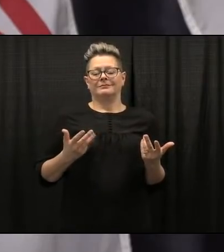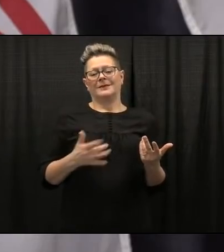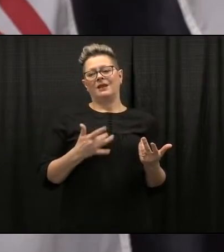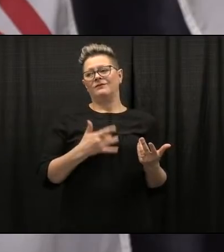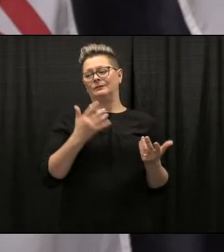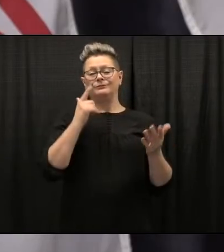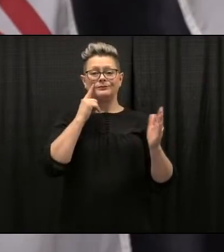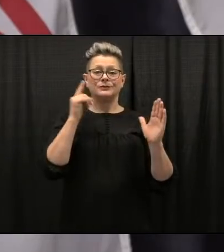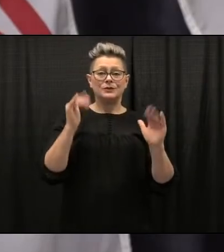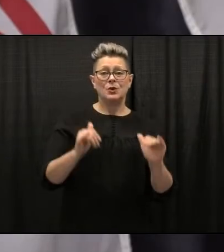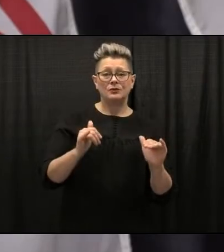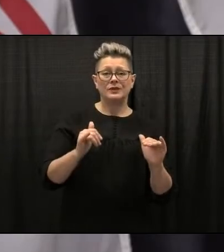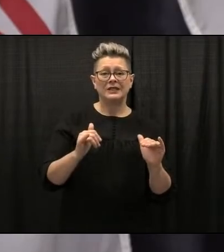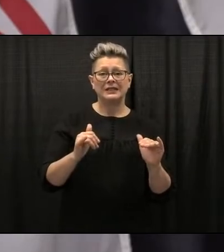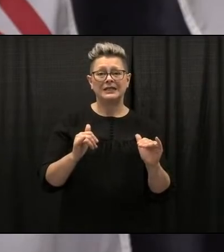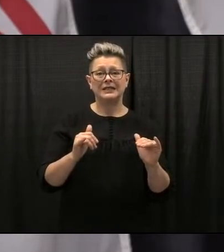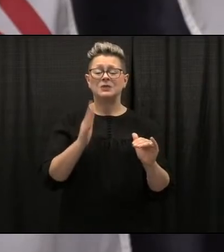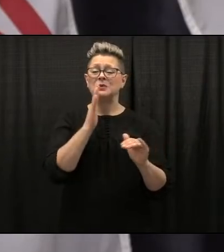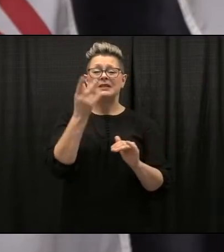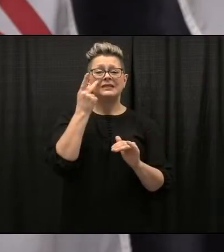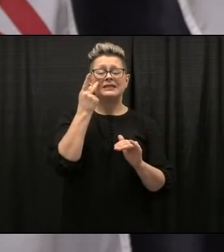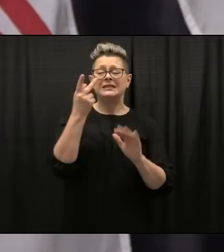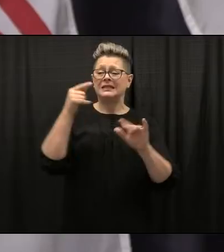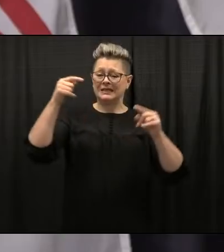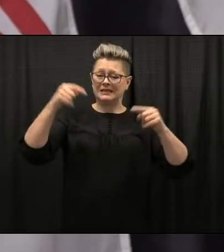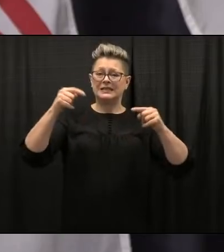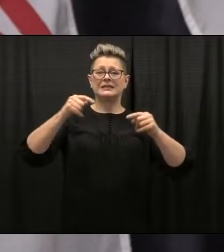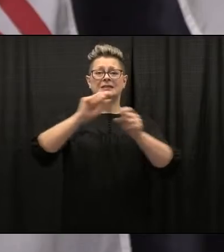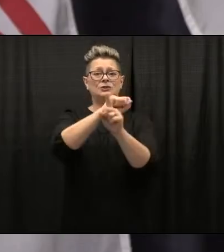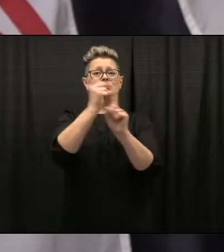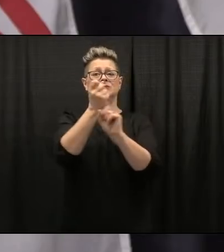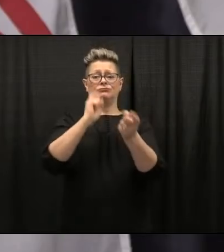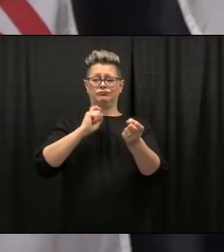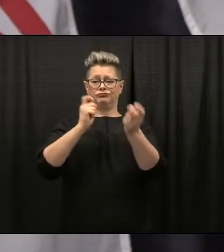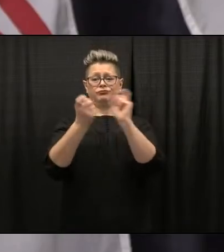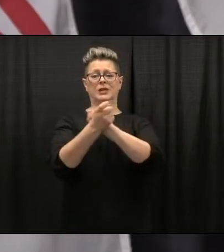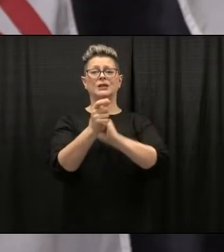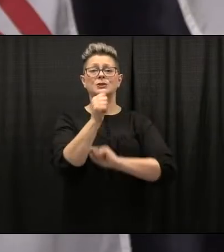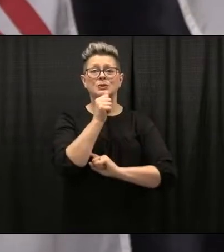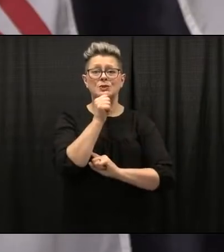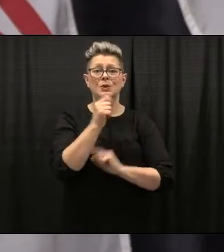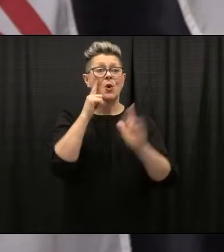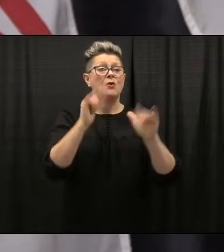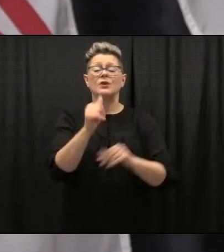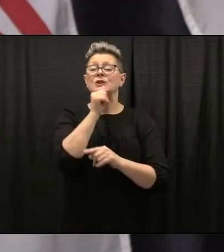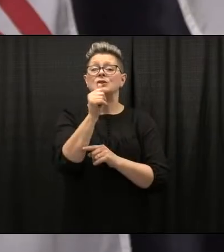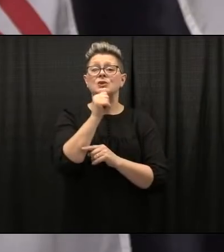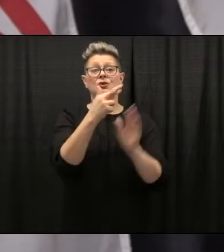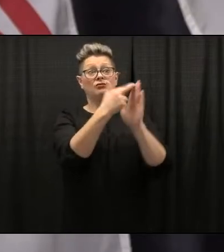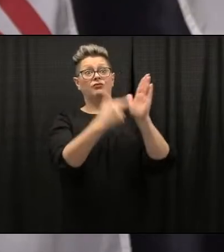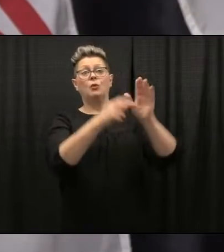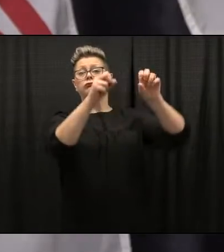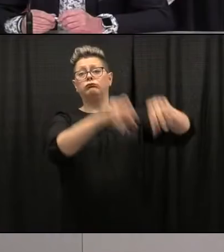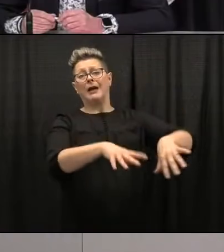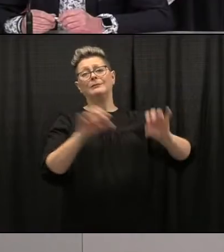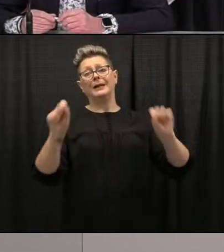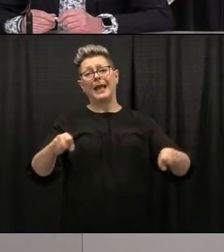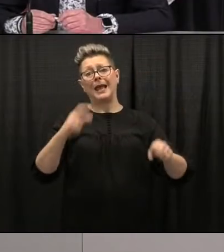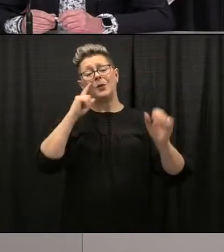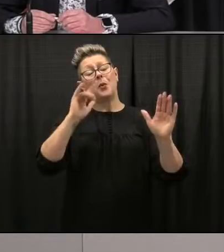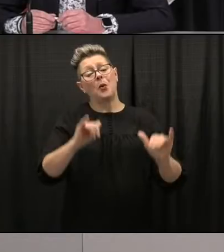hopefully we'll see a change in the tide soon, and we'll be able to live without restrictions at some point.